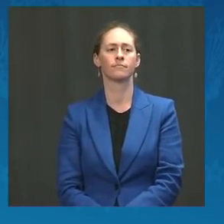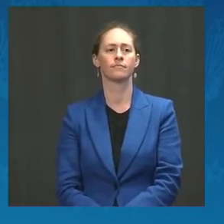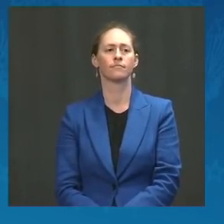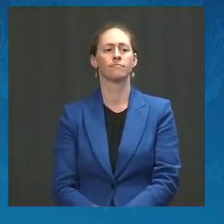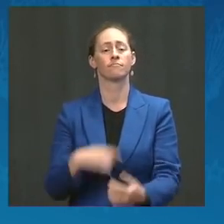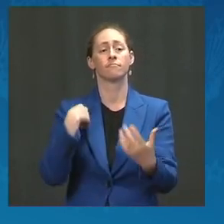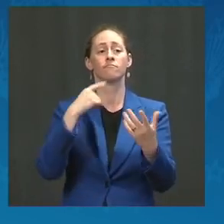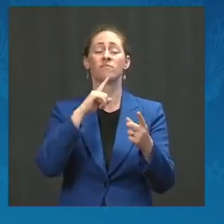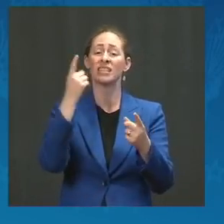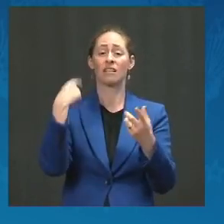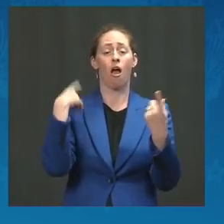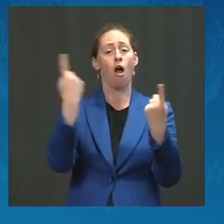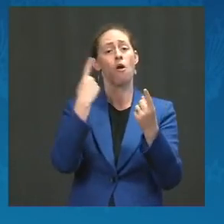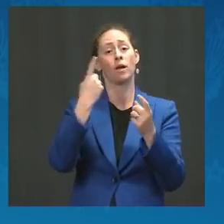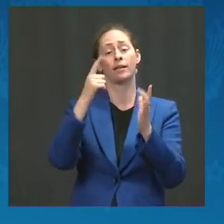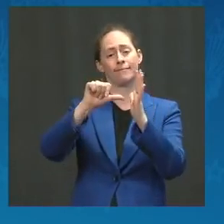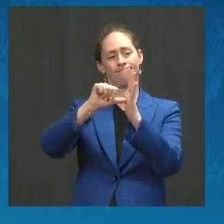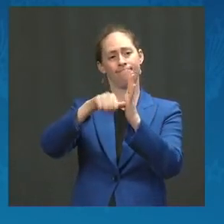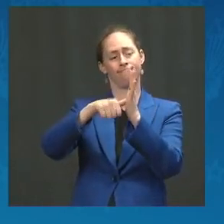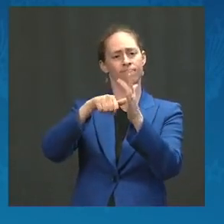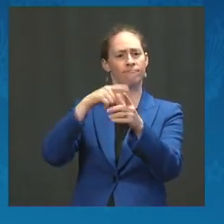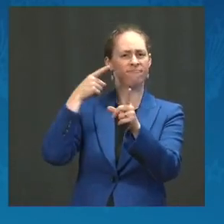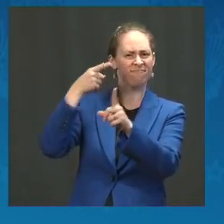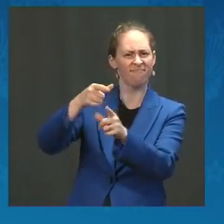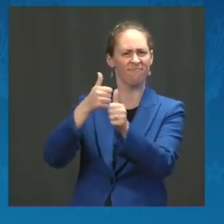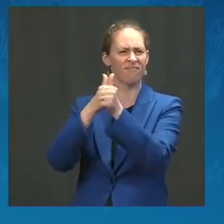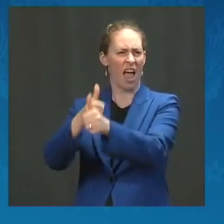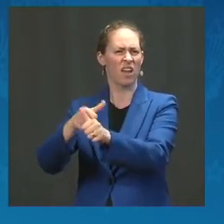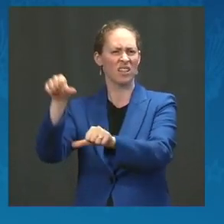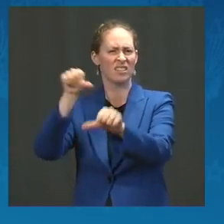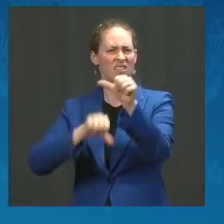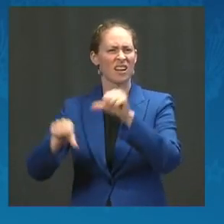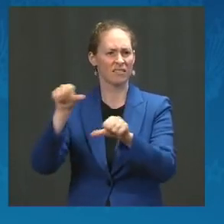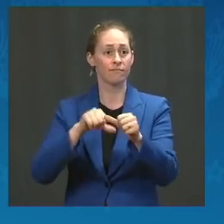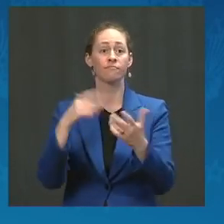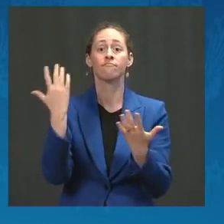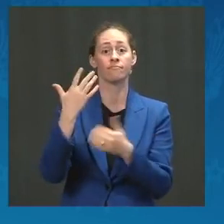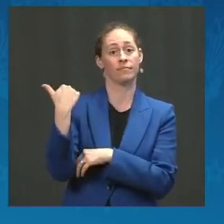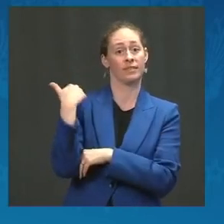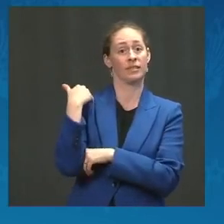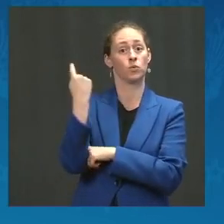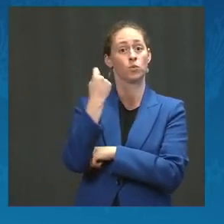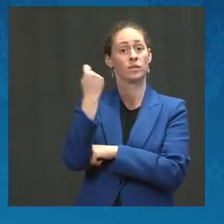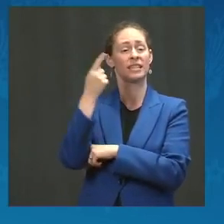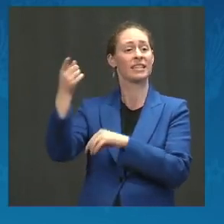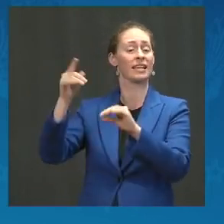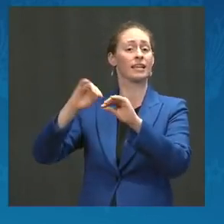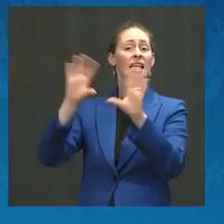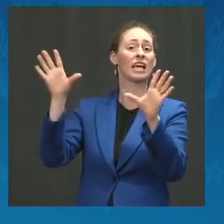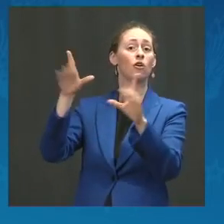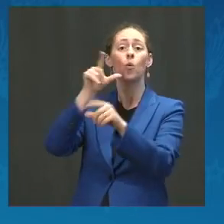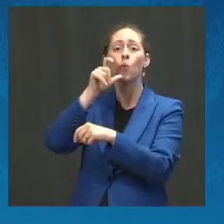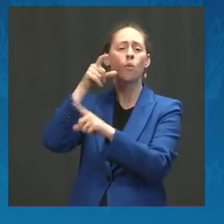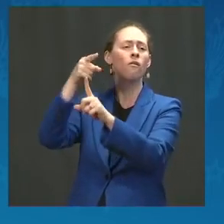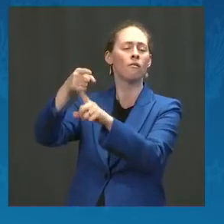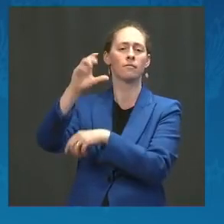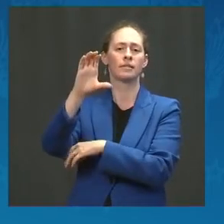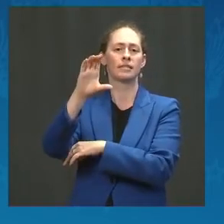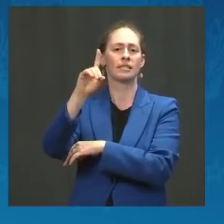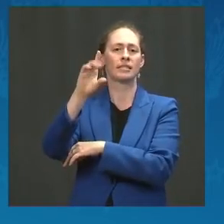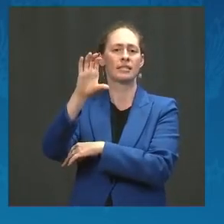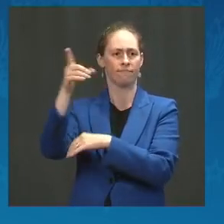On Tuesday, the Center for Disease Control and Prevention, the CDC, announced its new